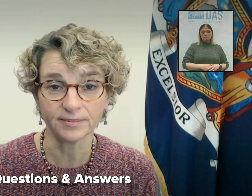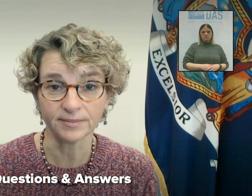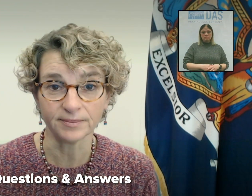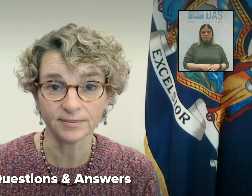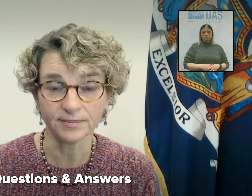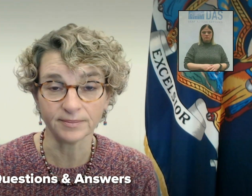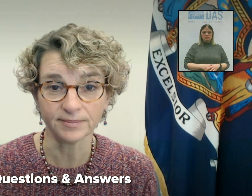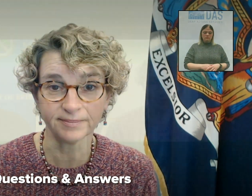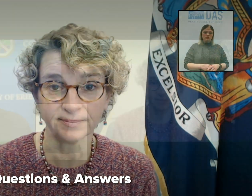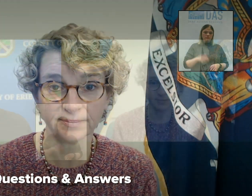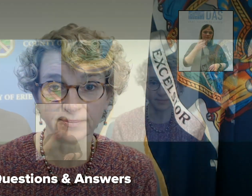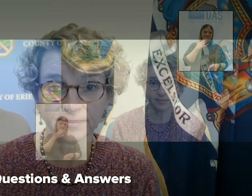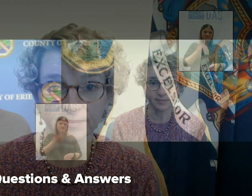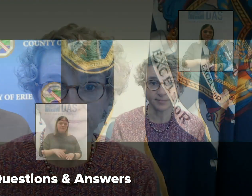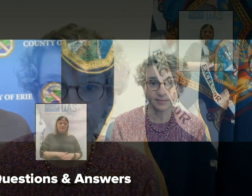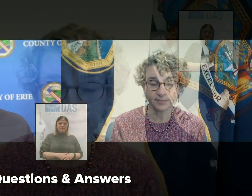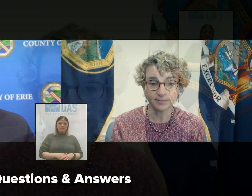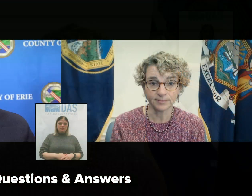Okay, thank you.